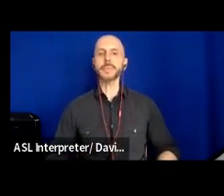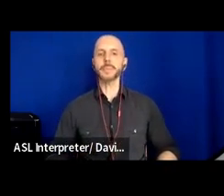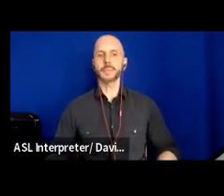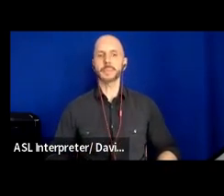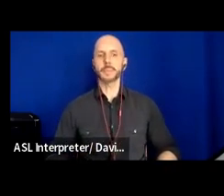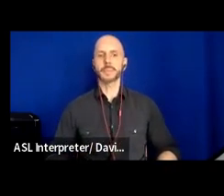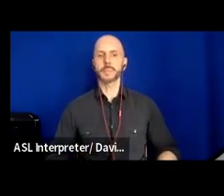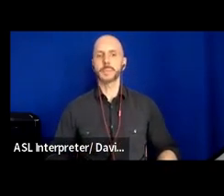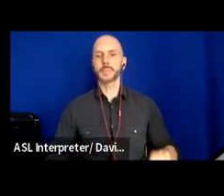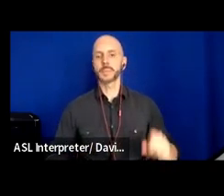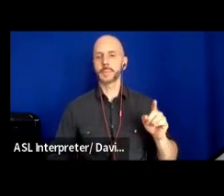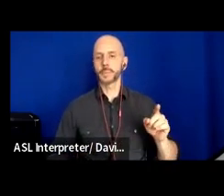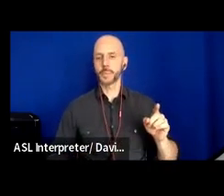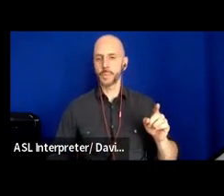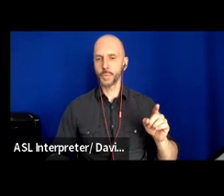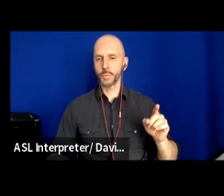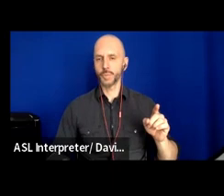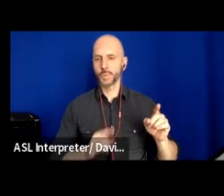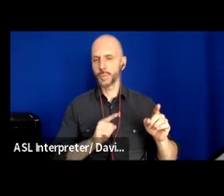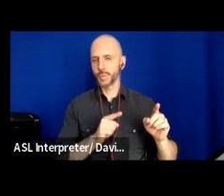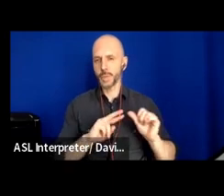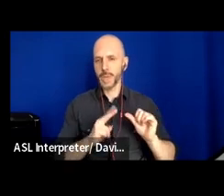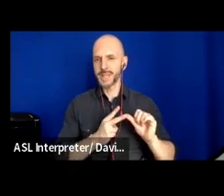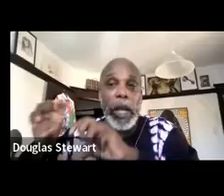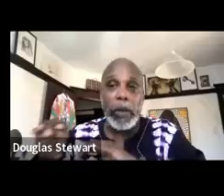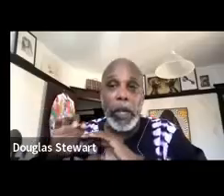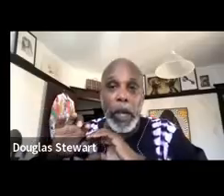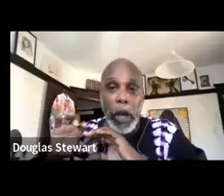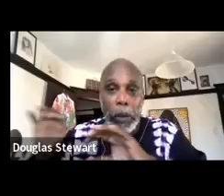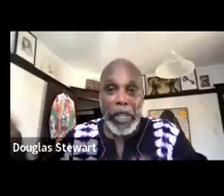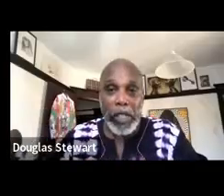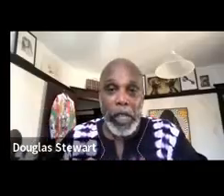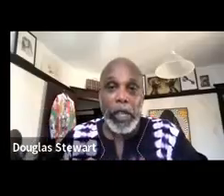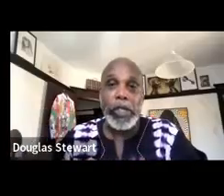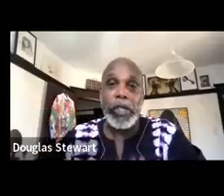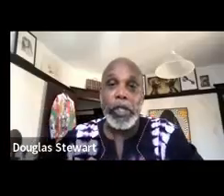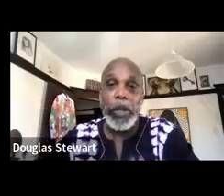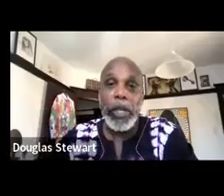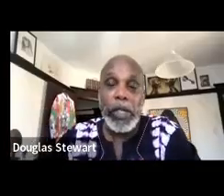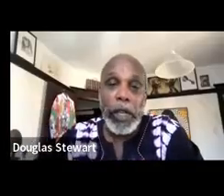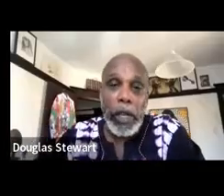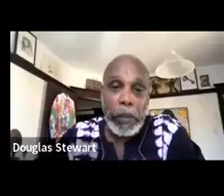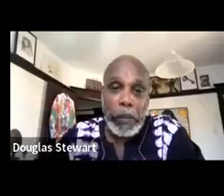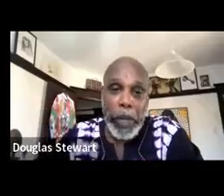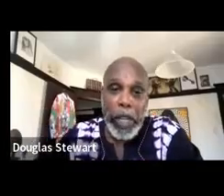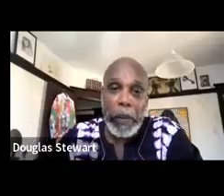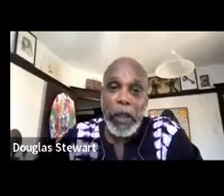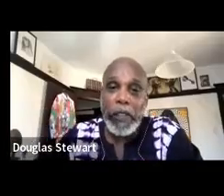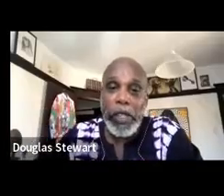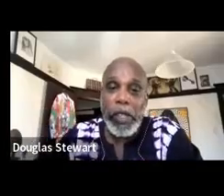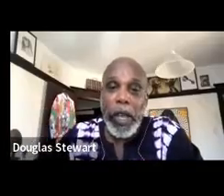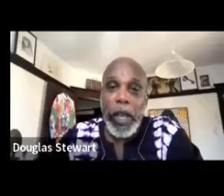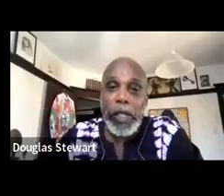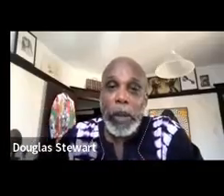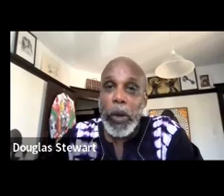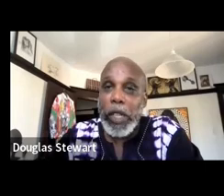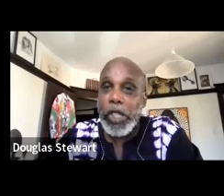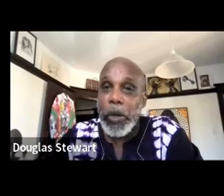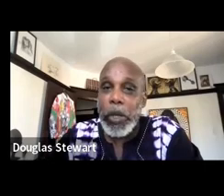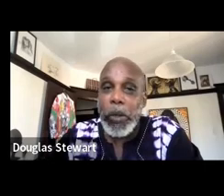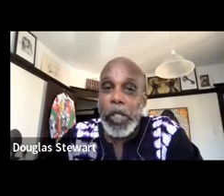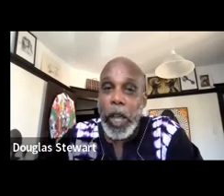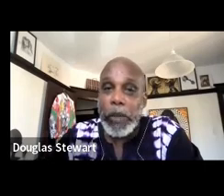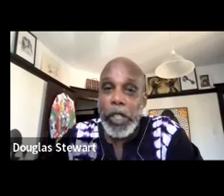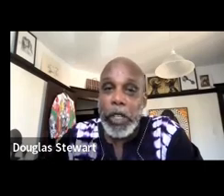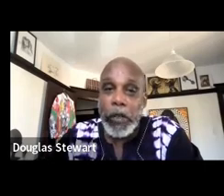will be much more practical, more scenarios, more conversations about how we build skills to do this and pick up all of this. So I'm going to